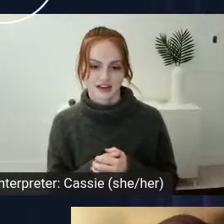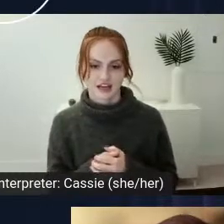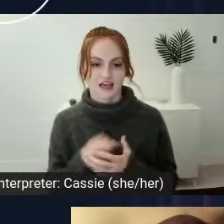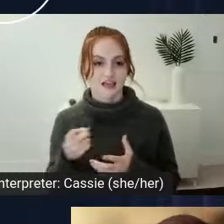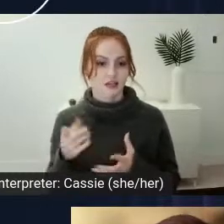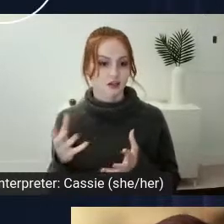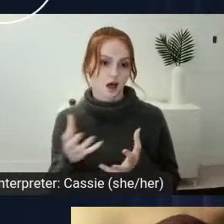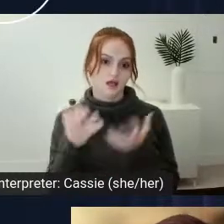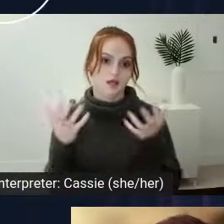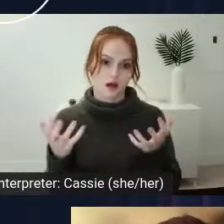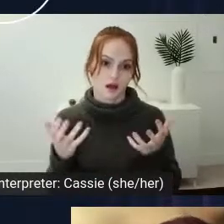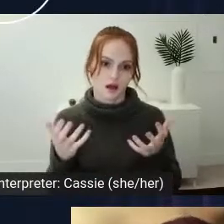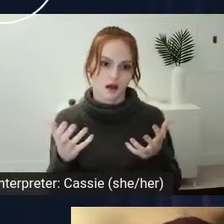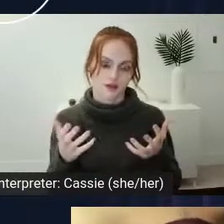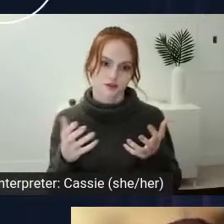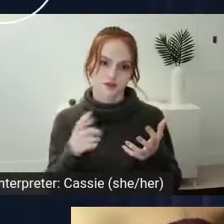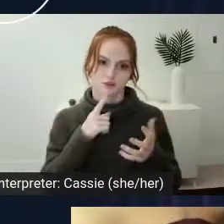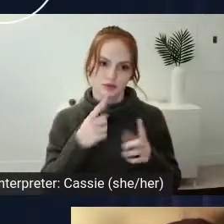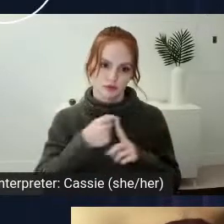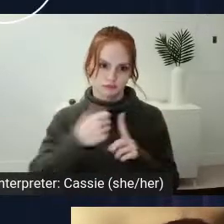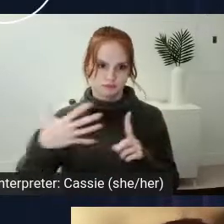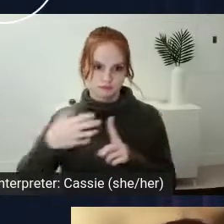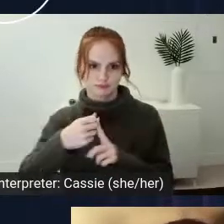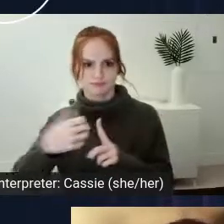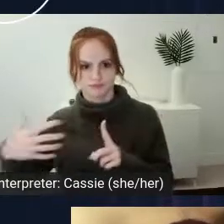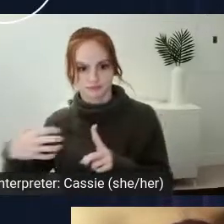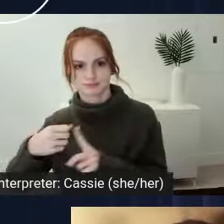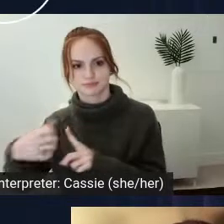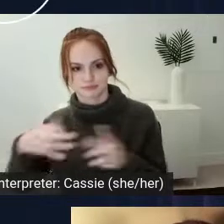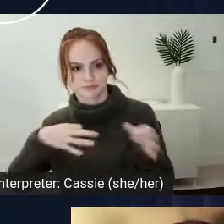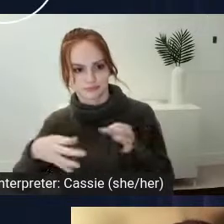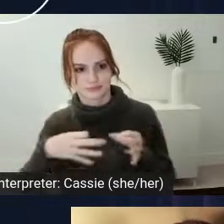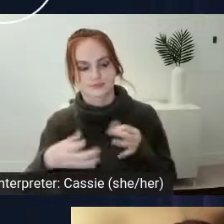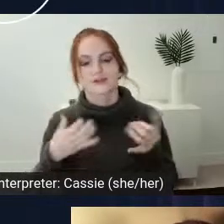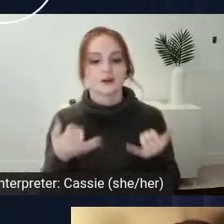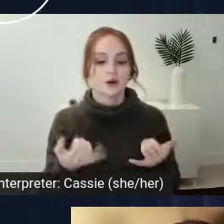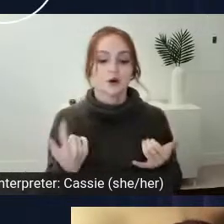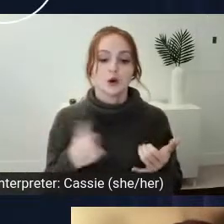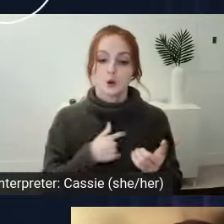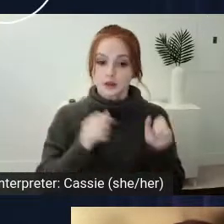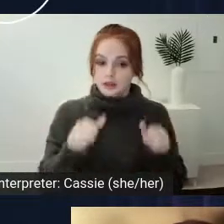I mean there's a lot to sort of unpack here, right? I mean, we could talk about